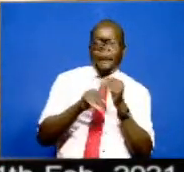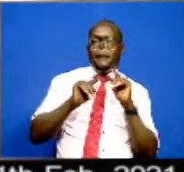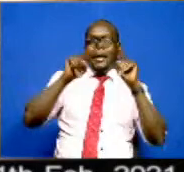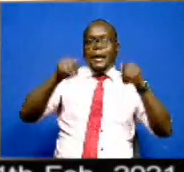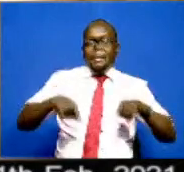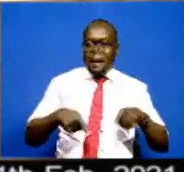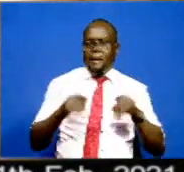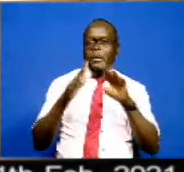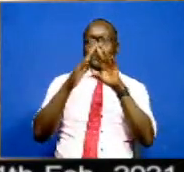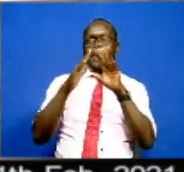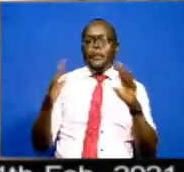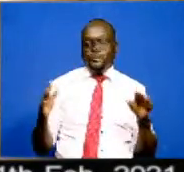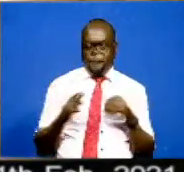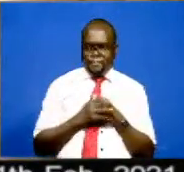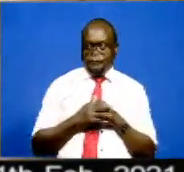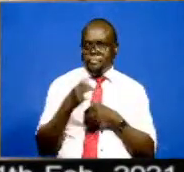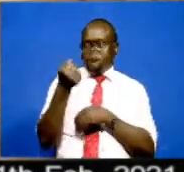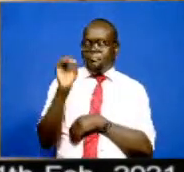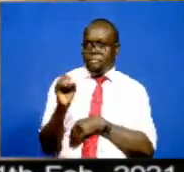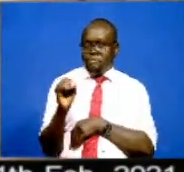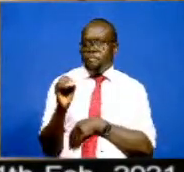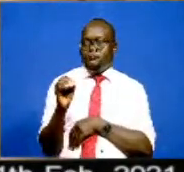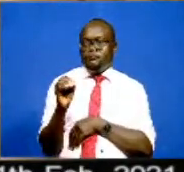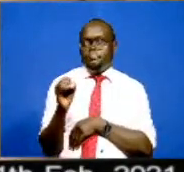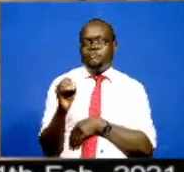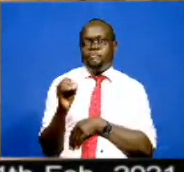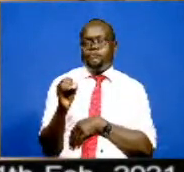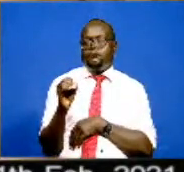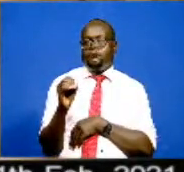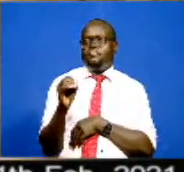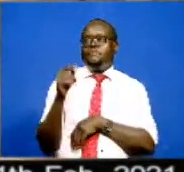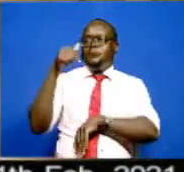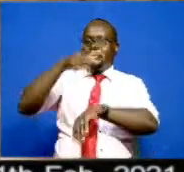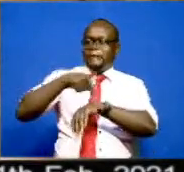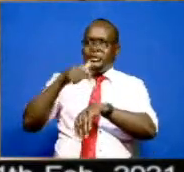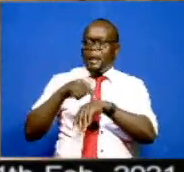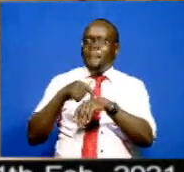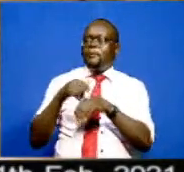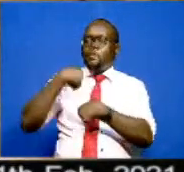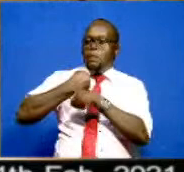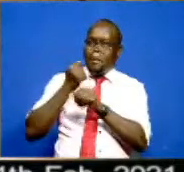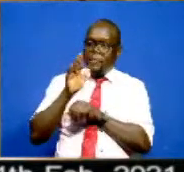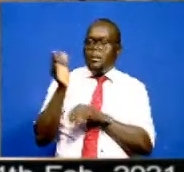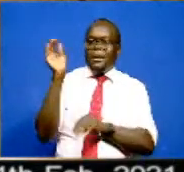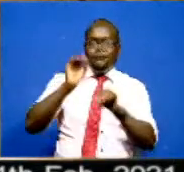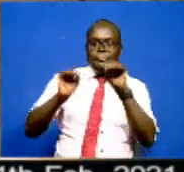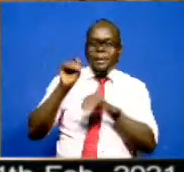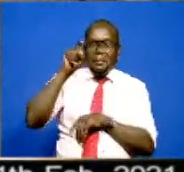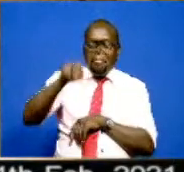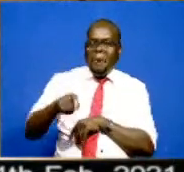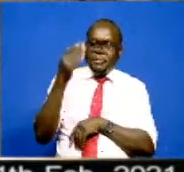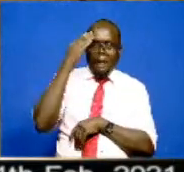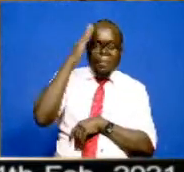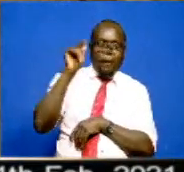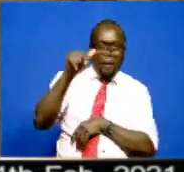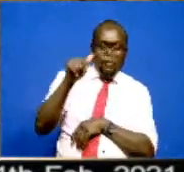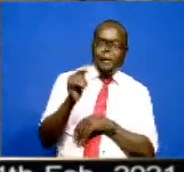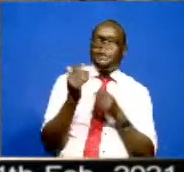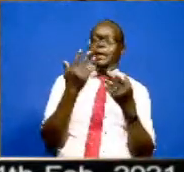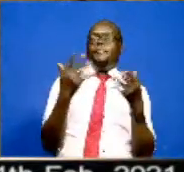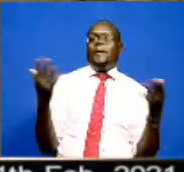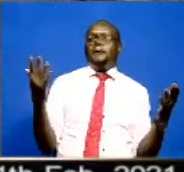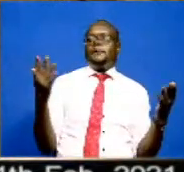the House. So, honourable members, even as you make your contributions, I think you must bear all these factors